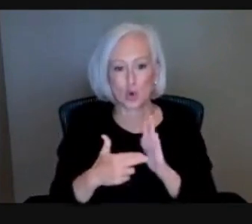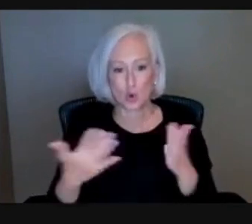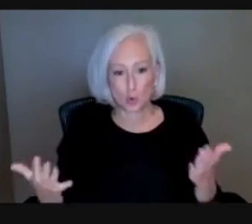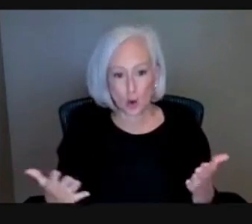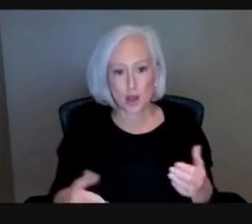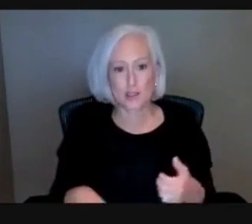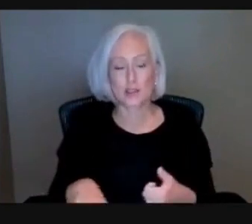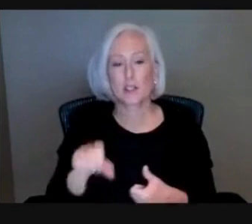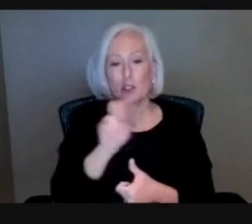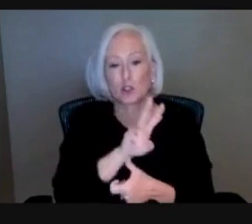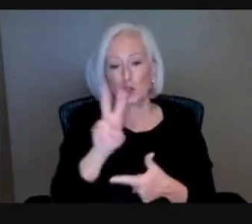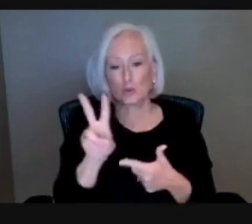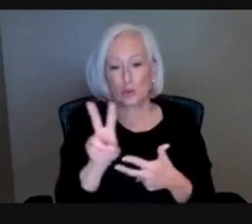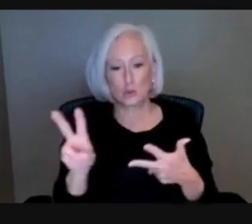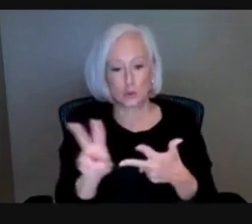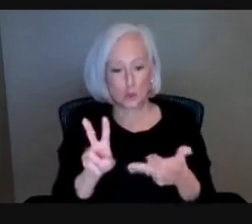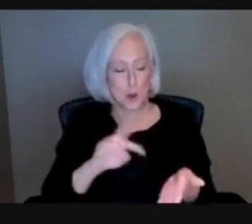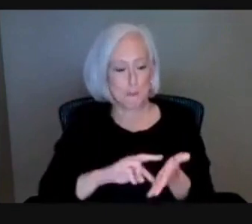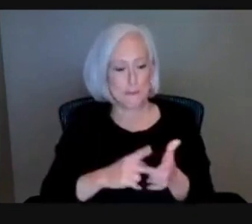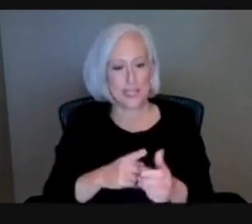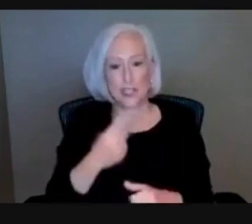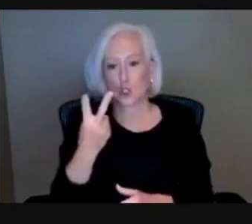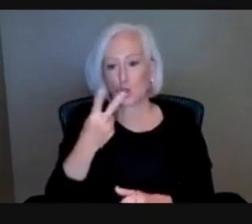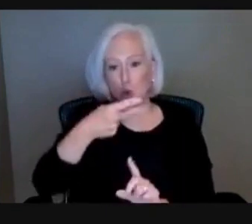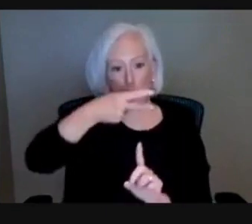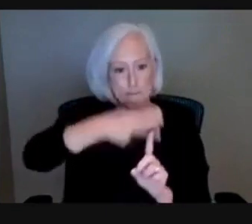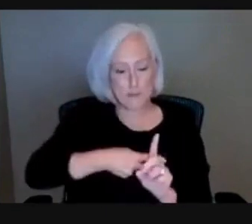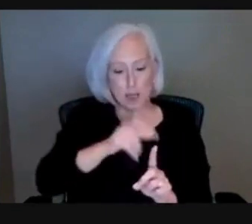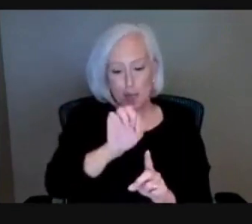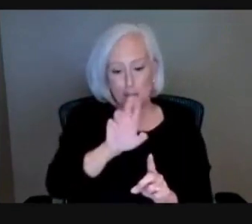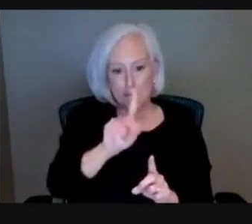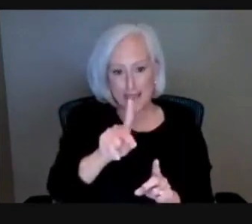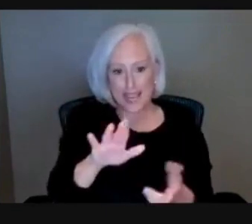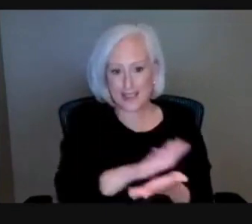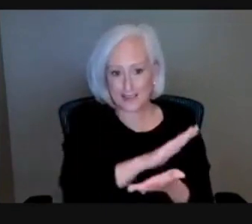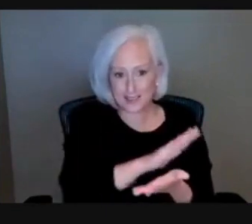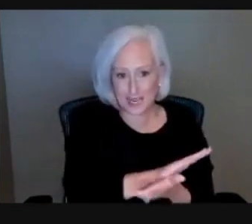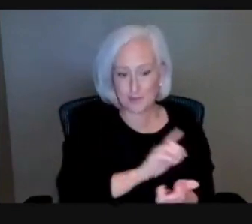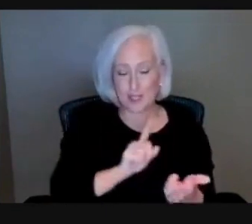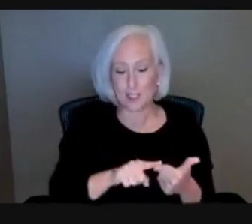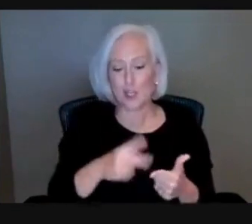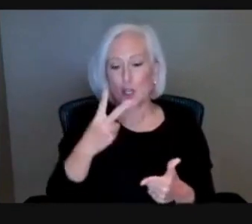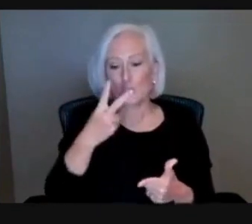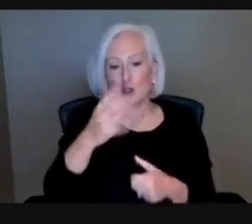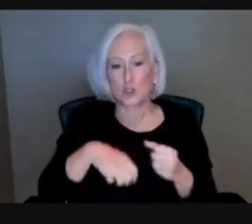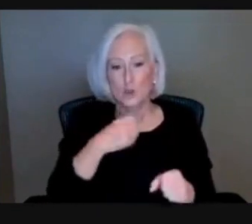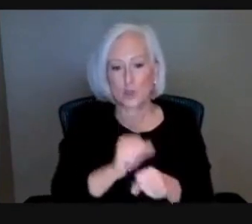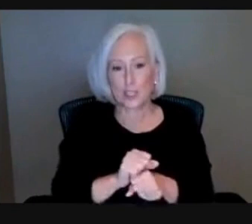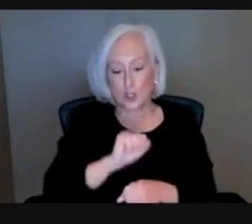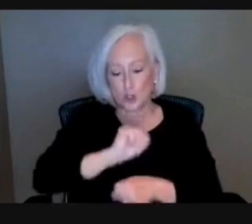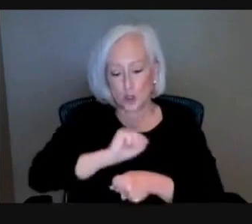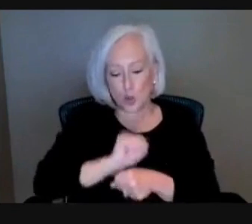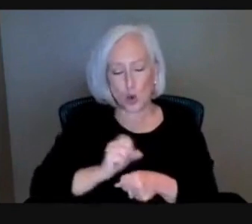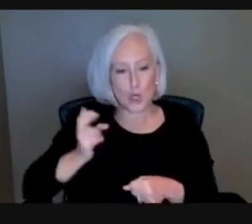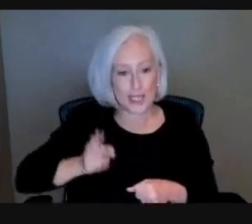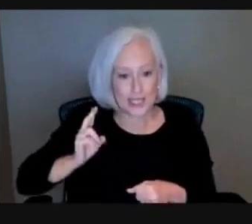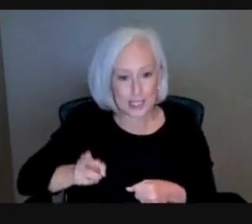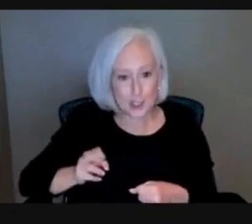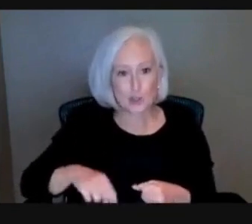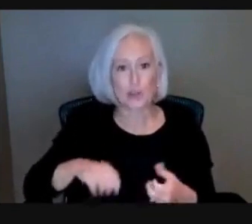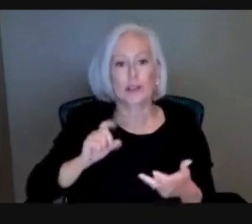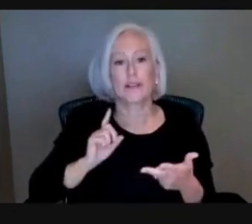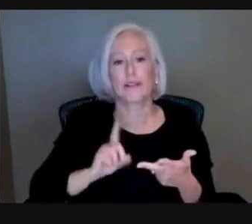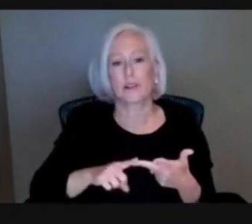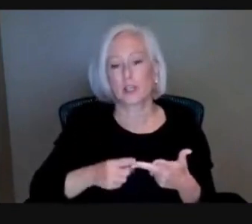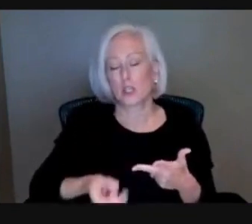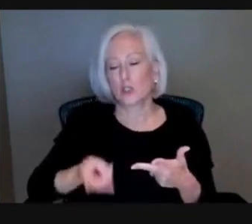statements, 2 pay stubs, and 2 years of income history. Everyone's situation is very particular and